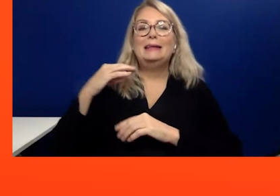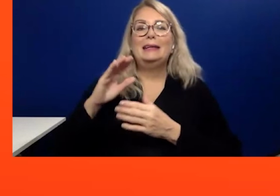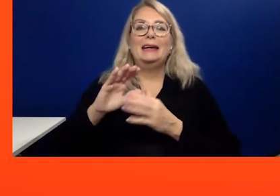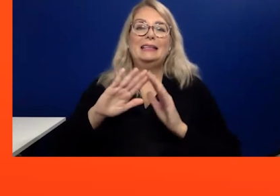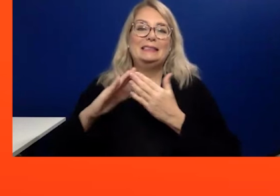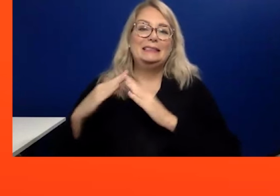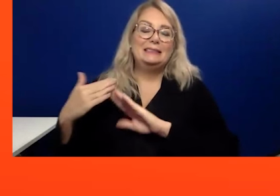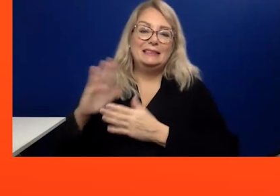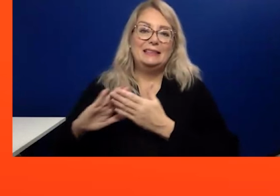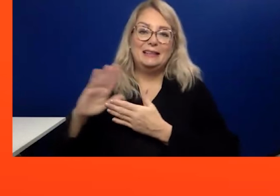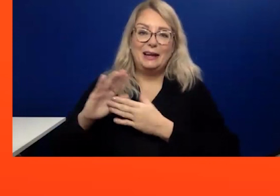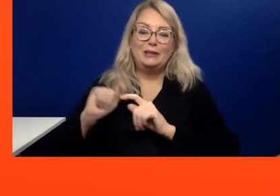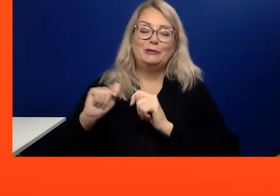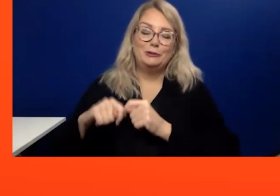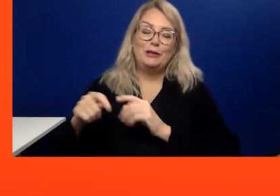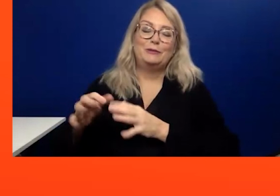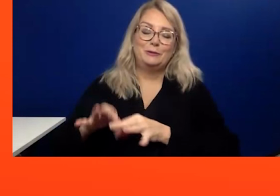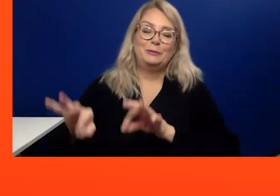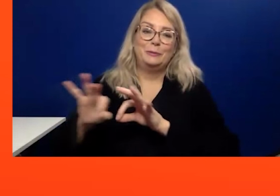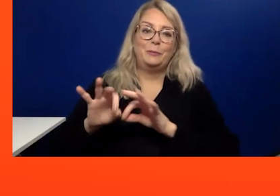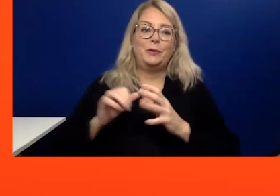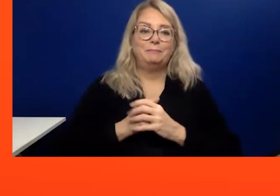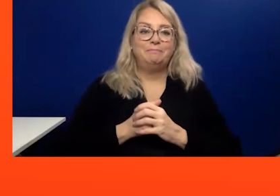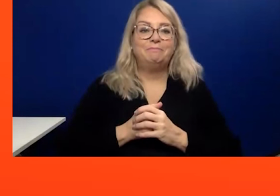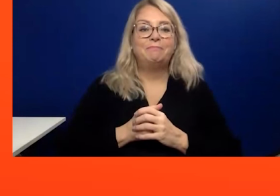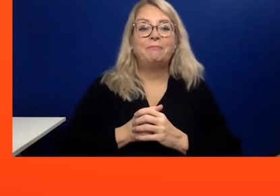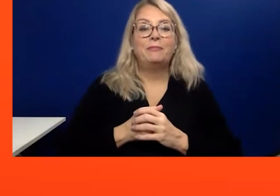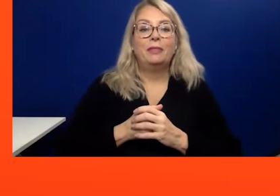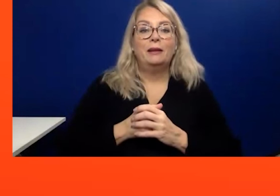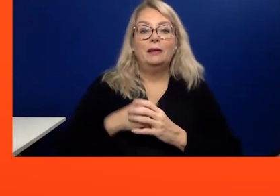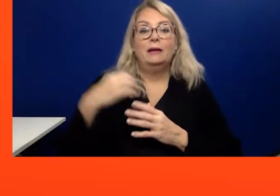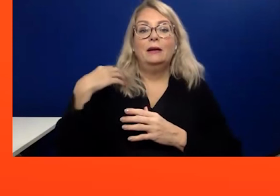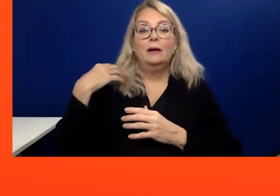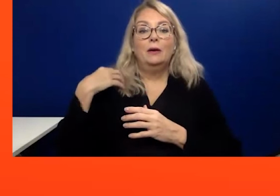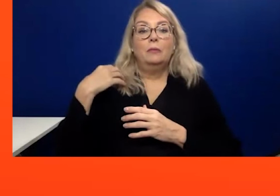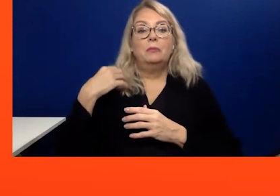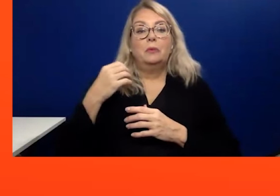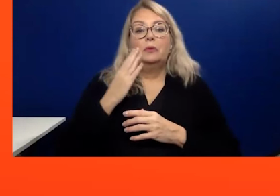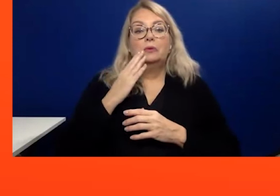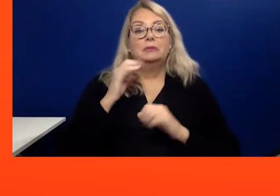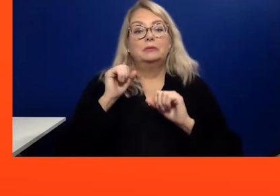also includes a list of competencies demonstrated so employers can understand the value of CBE.